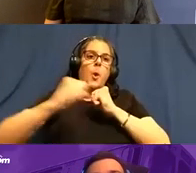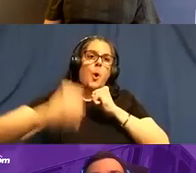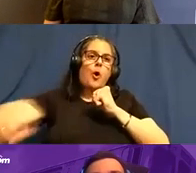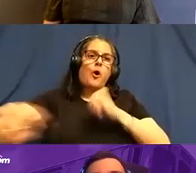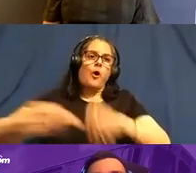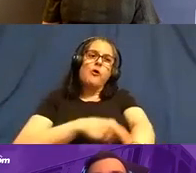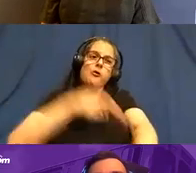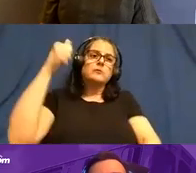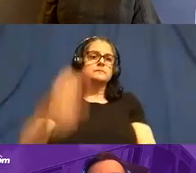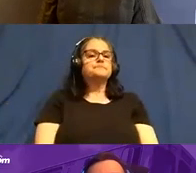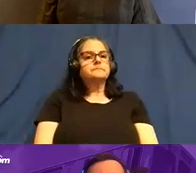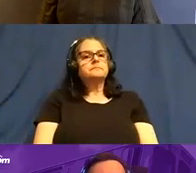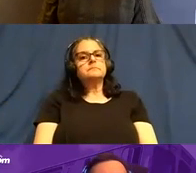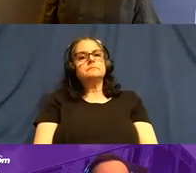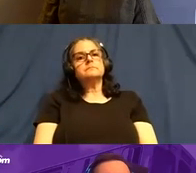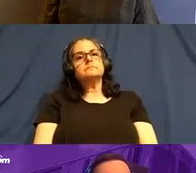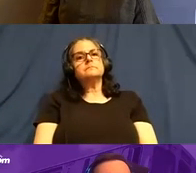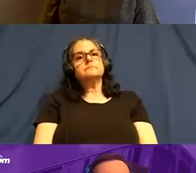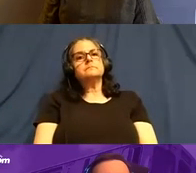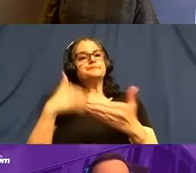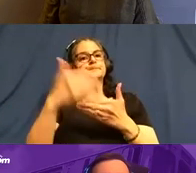move on to the next slide.